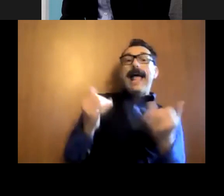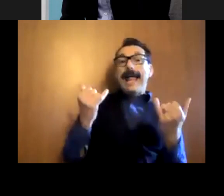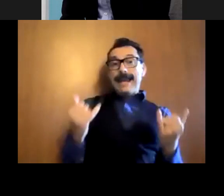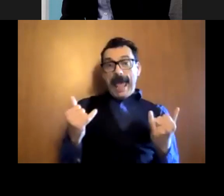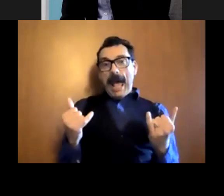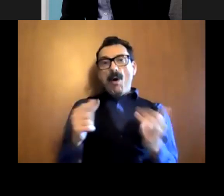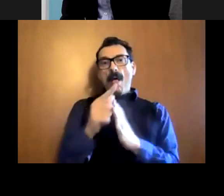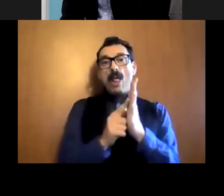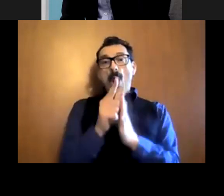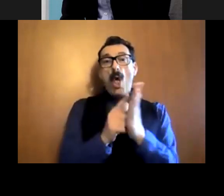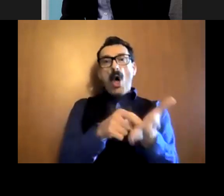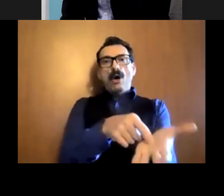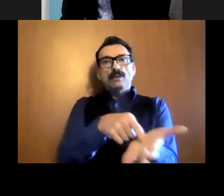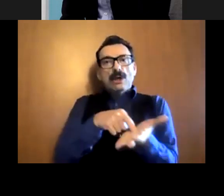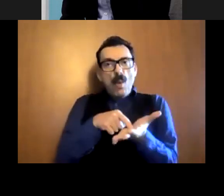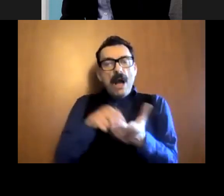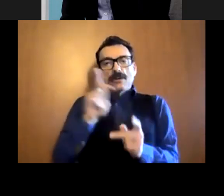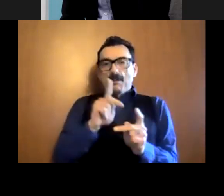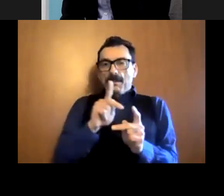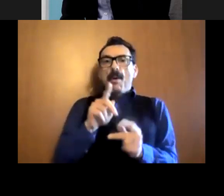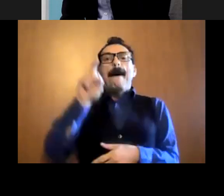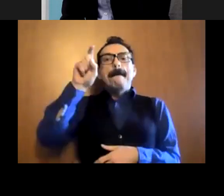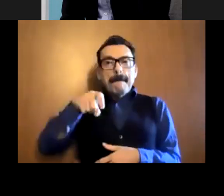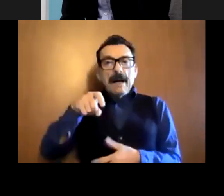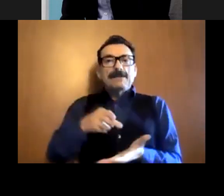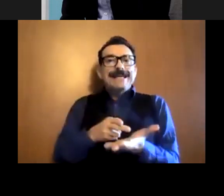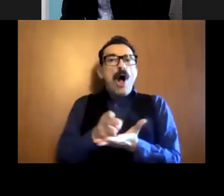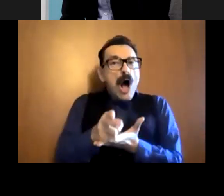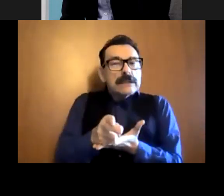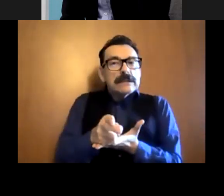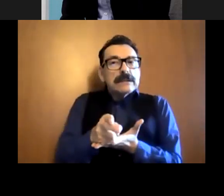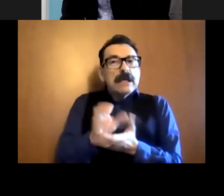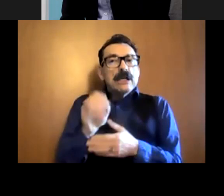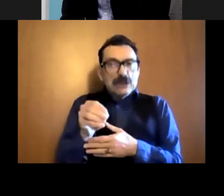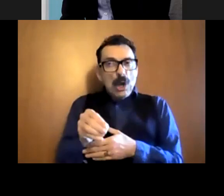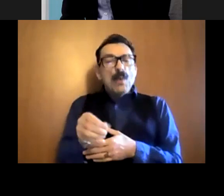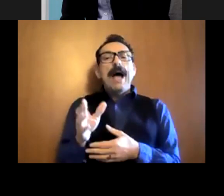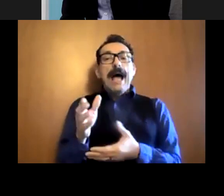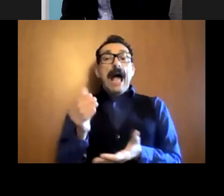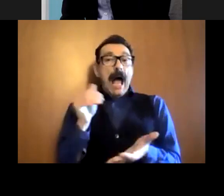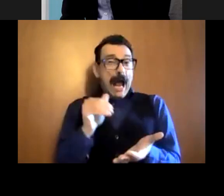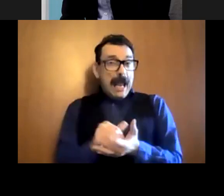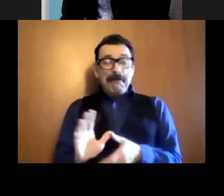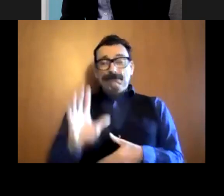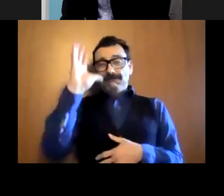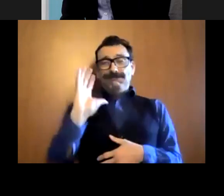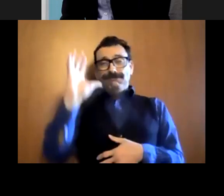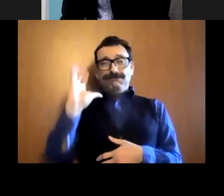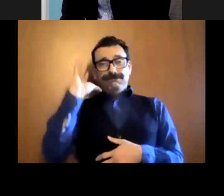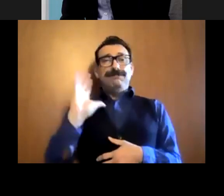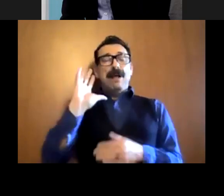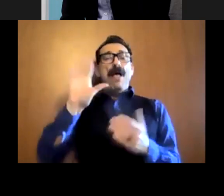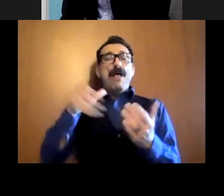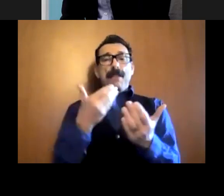remind everyone that the trials that were done on Pfizer and Moderna did include African Americans, about 10% in each, which is reflective of our